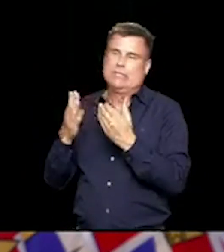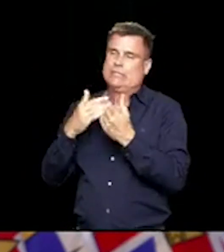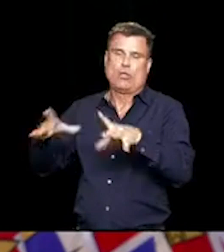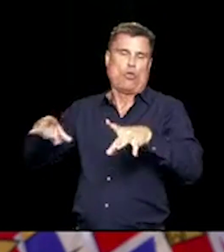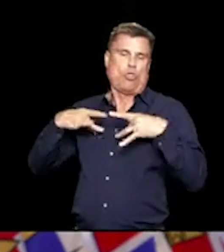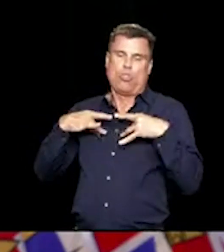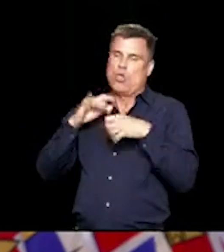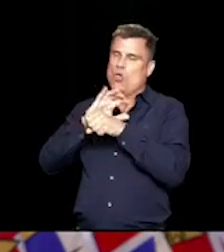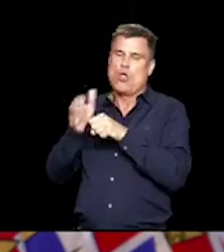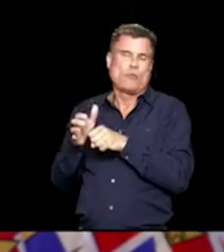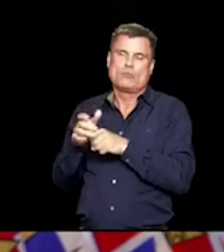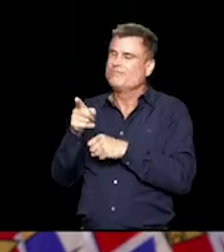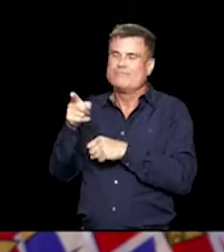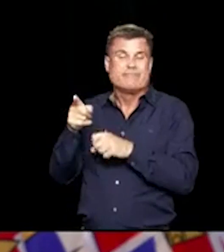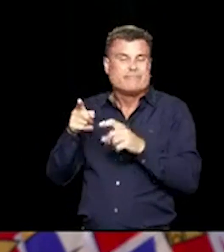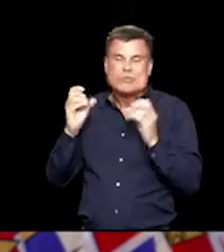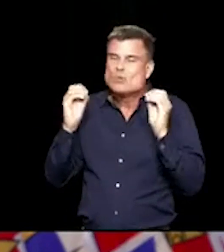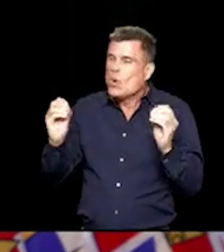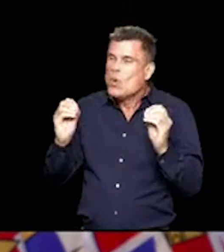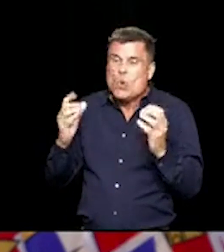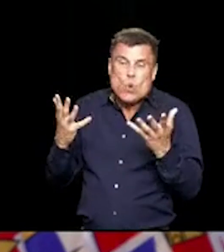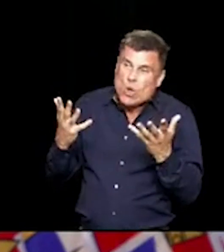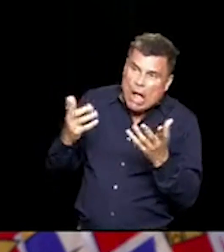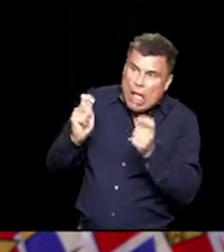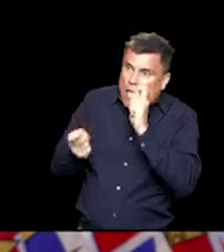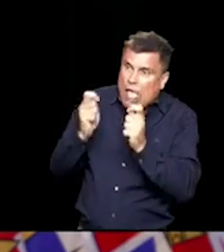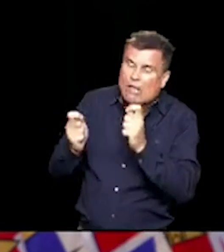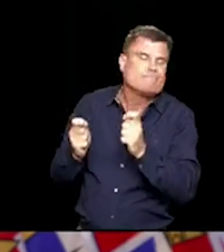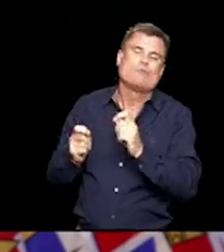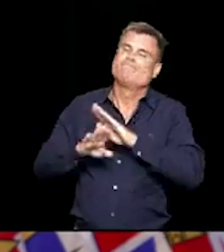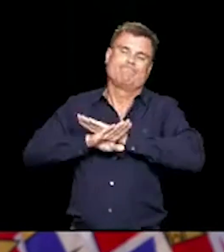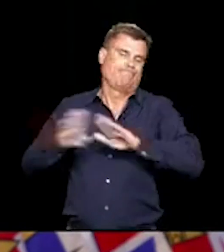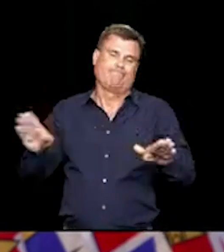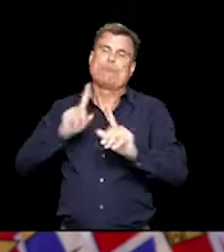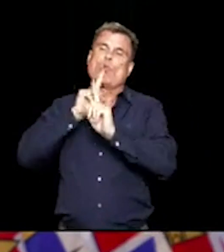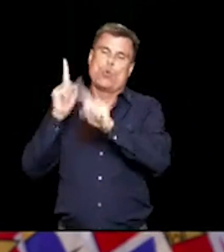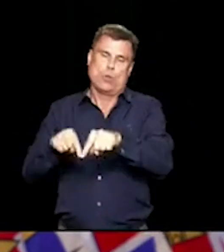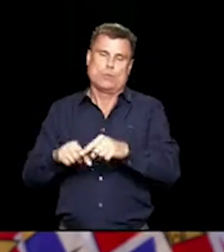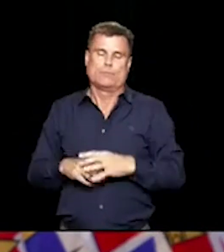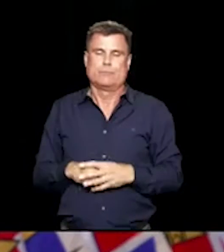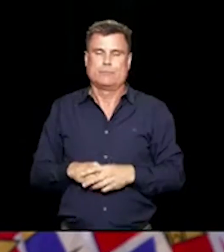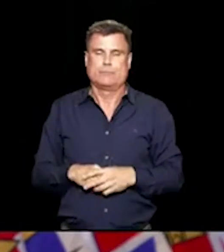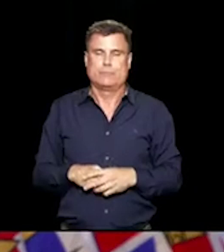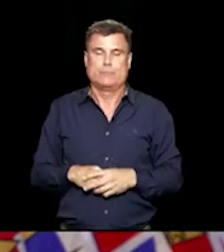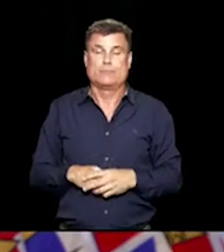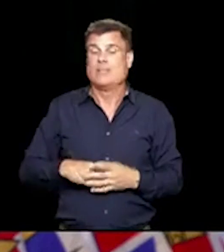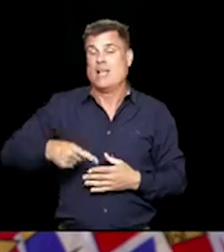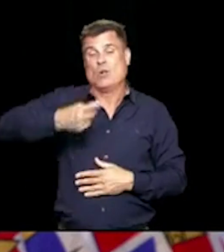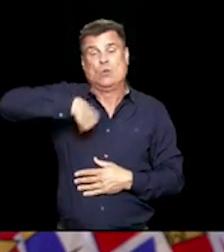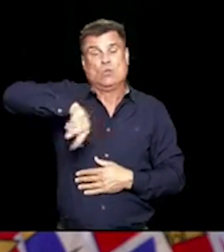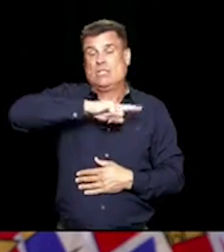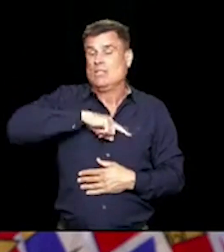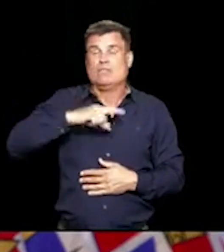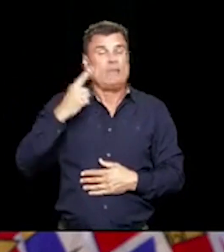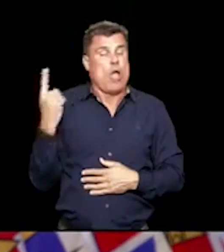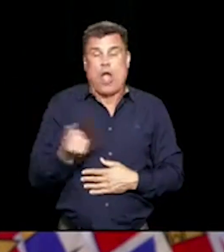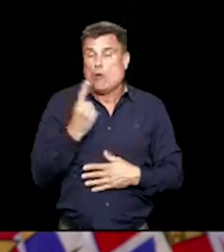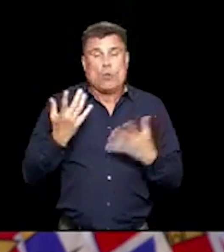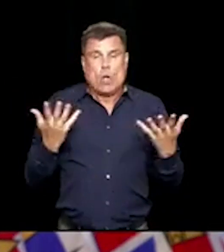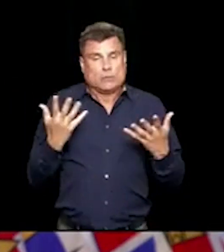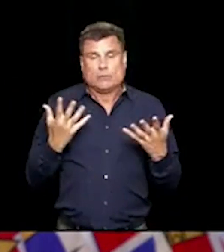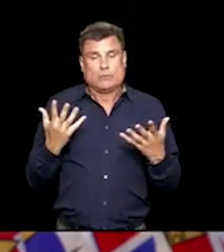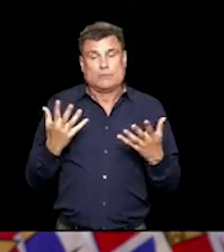that we had put in place. So that's really important. There were, we have always,